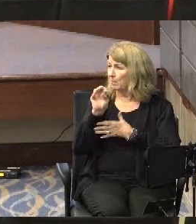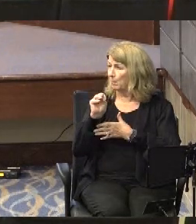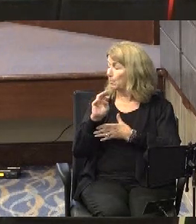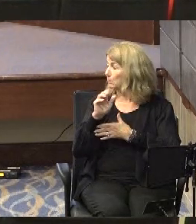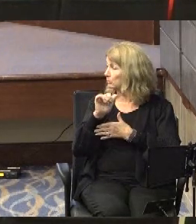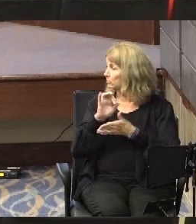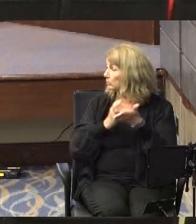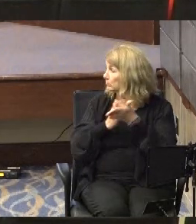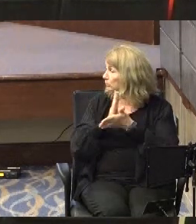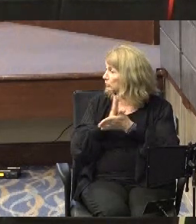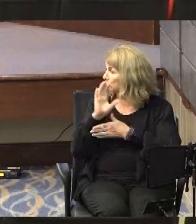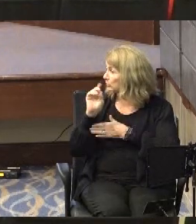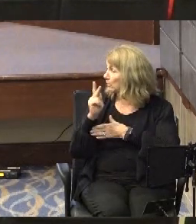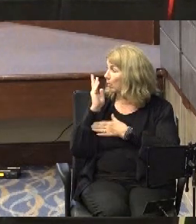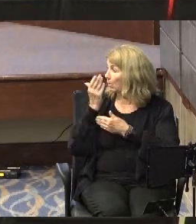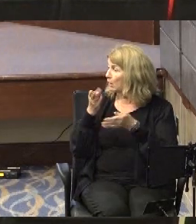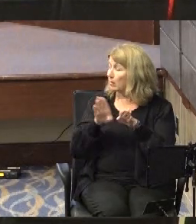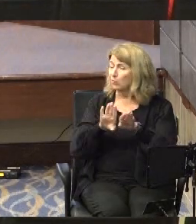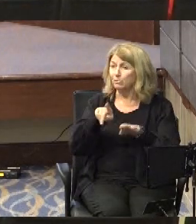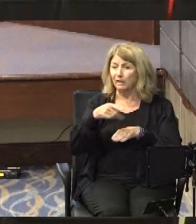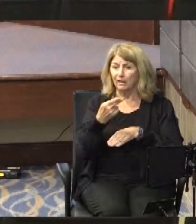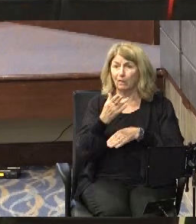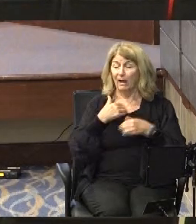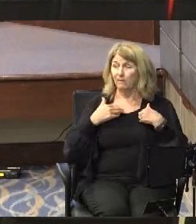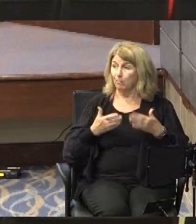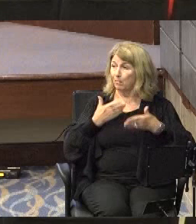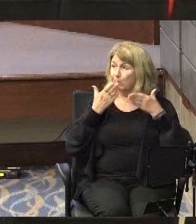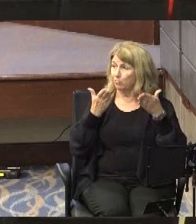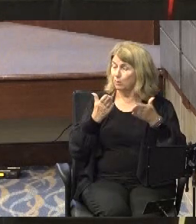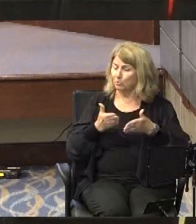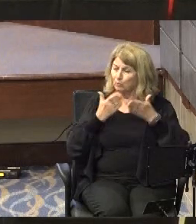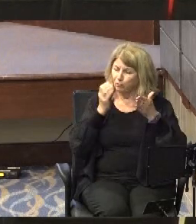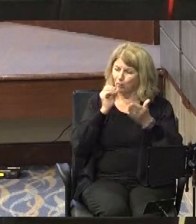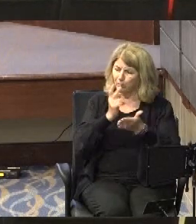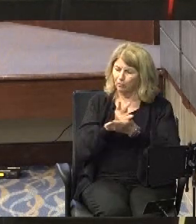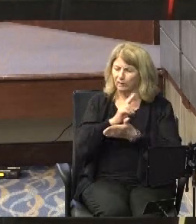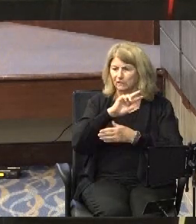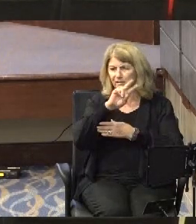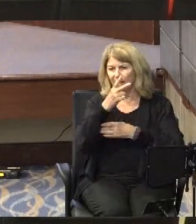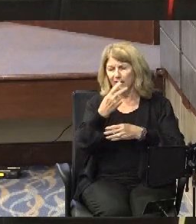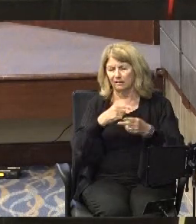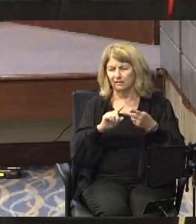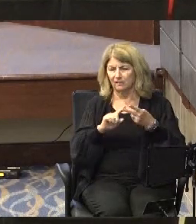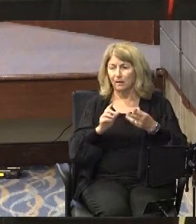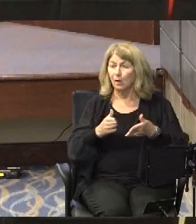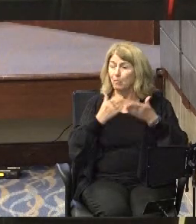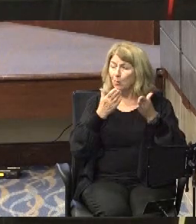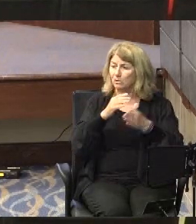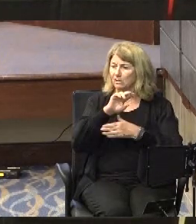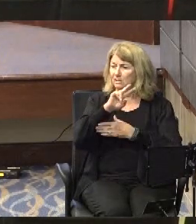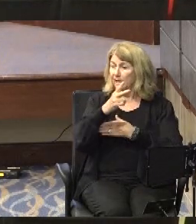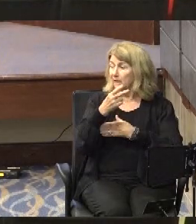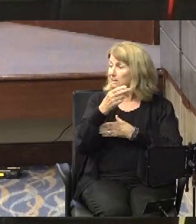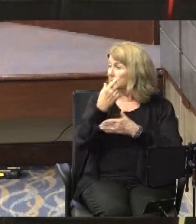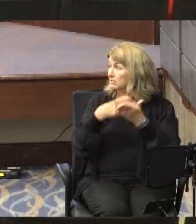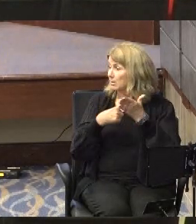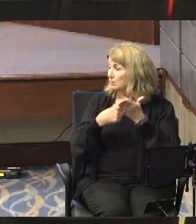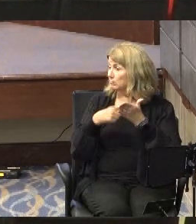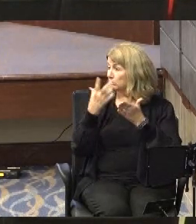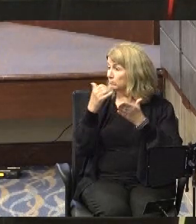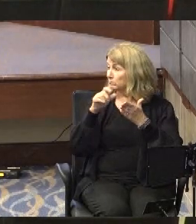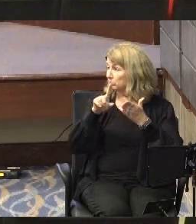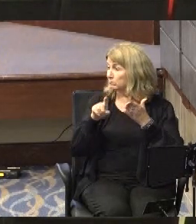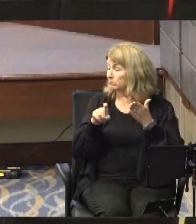All right. We will close the public hearing. Do we have a motion? Move for approval. Second. And a second. Any discussion?